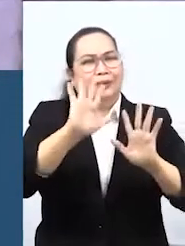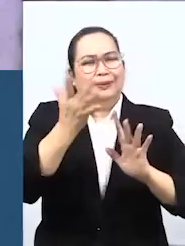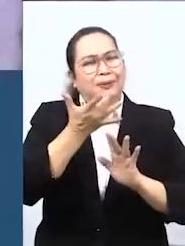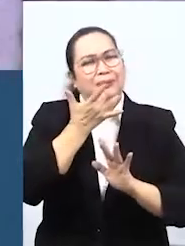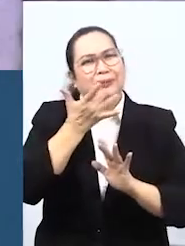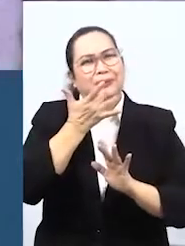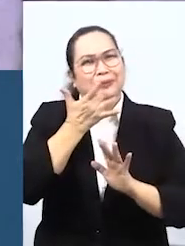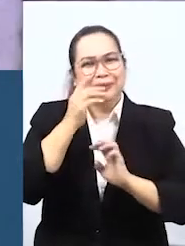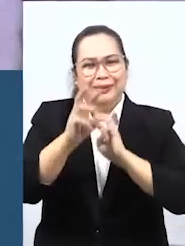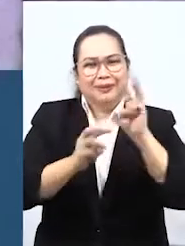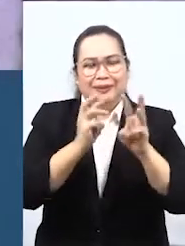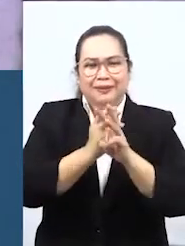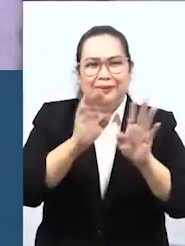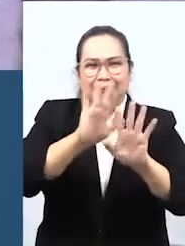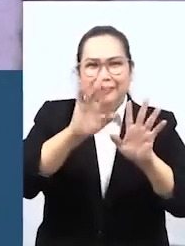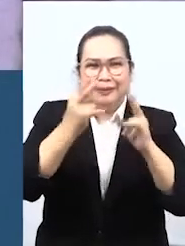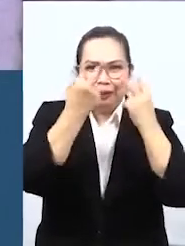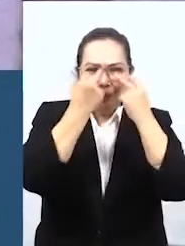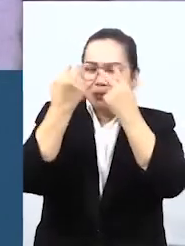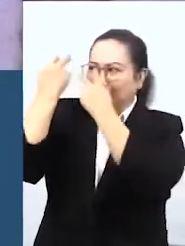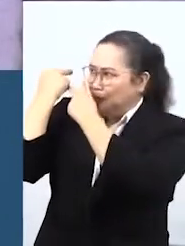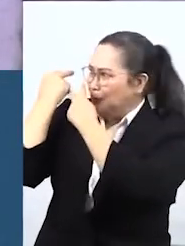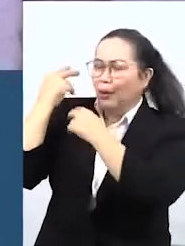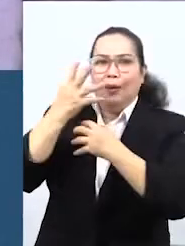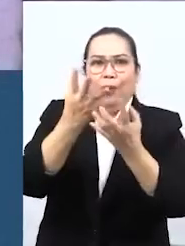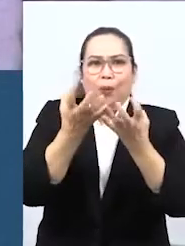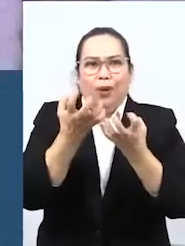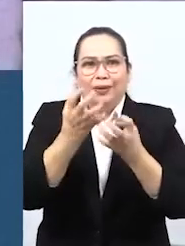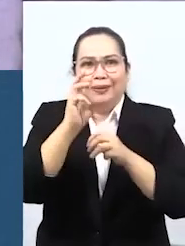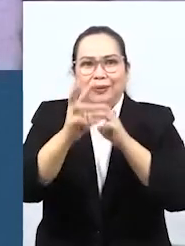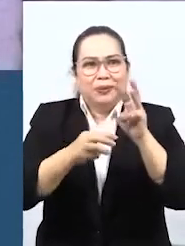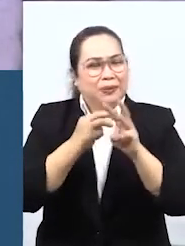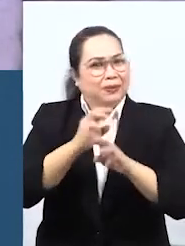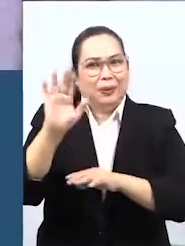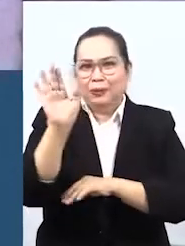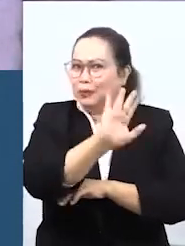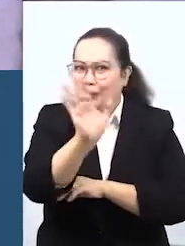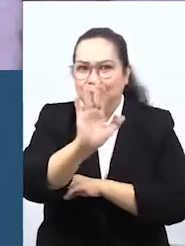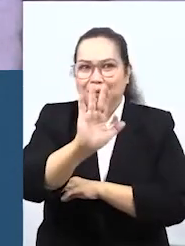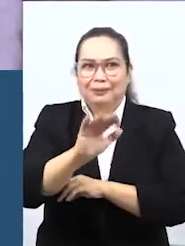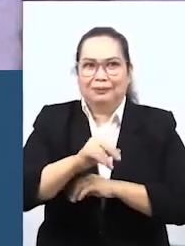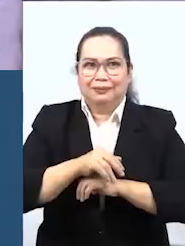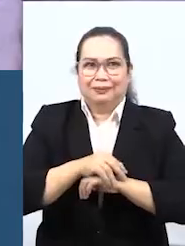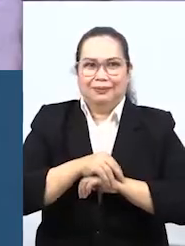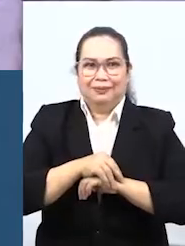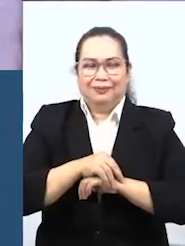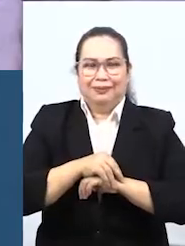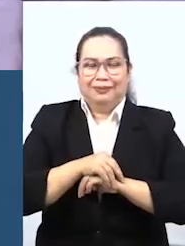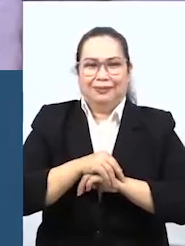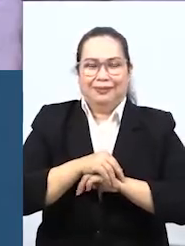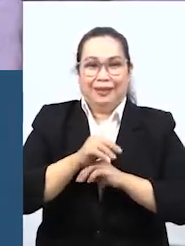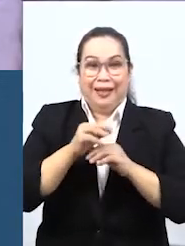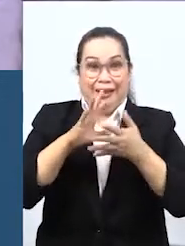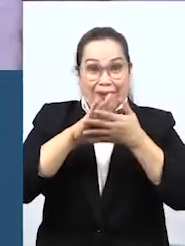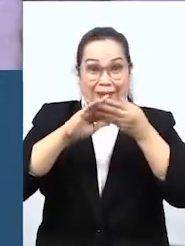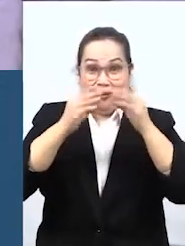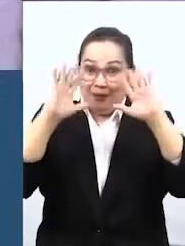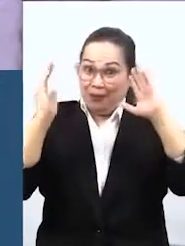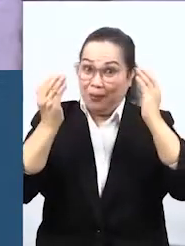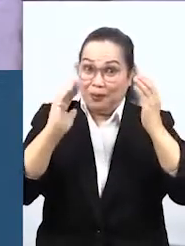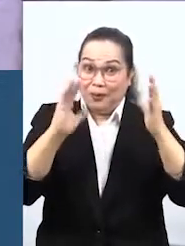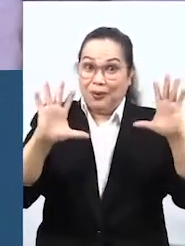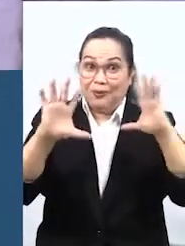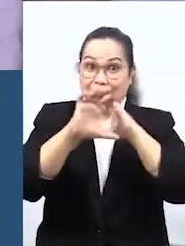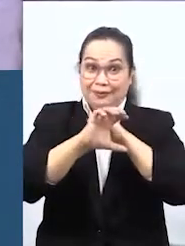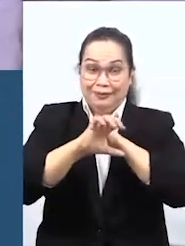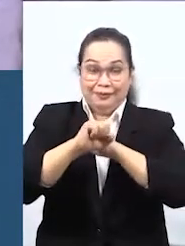world don't turn back with longing the parable with the question Actually the